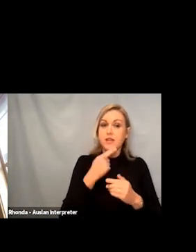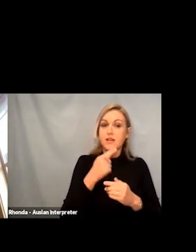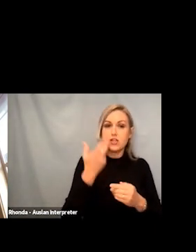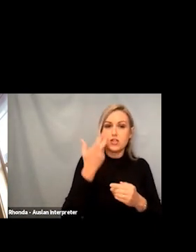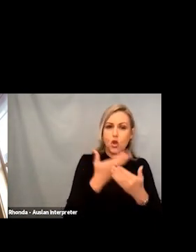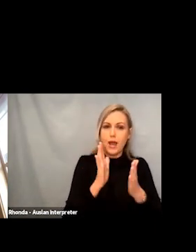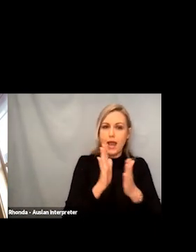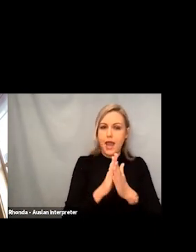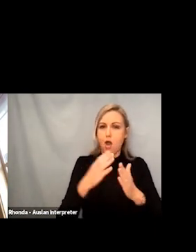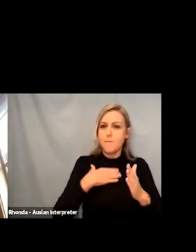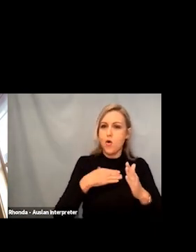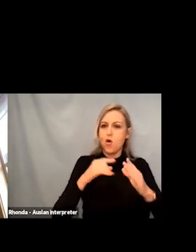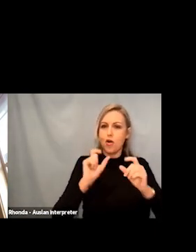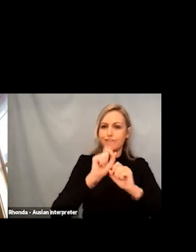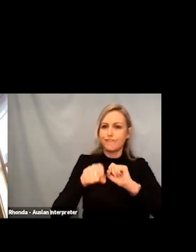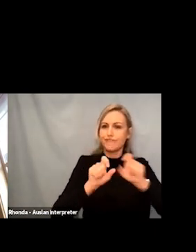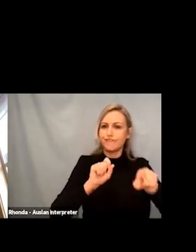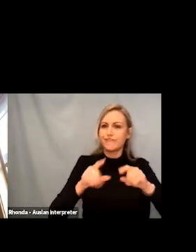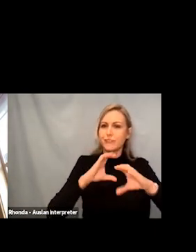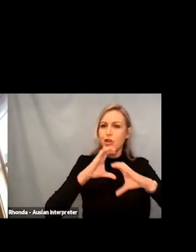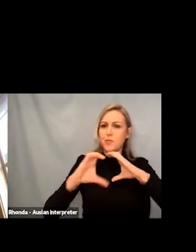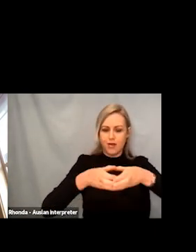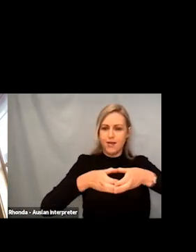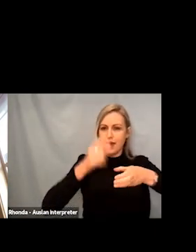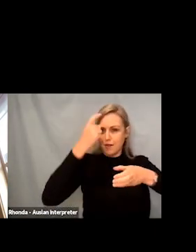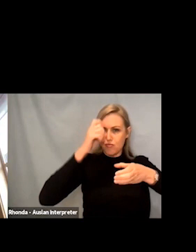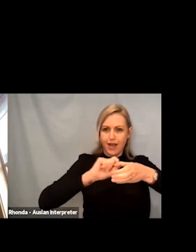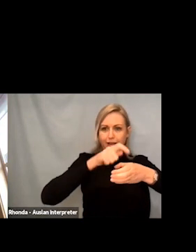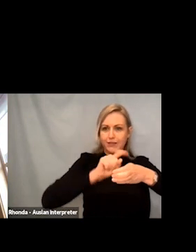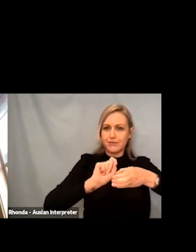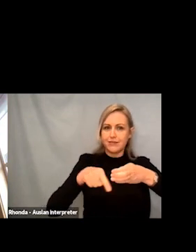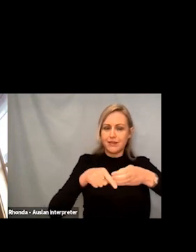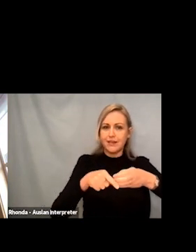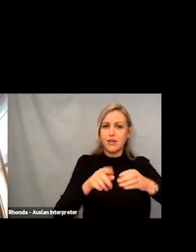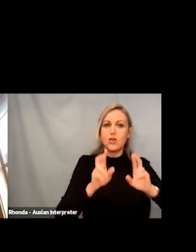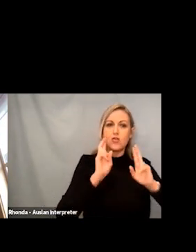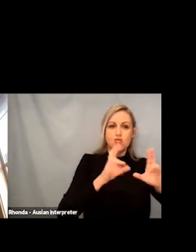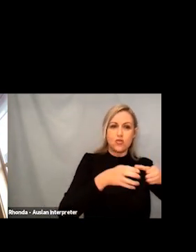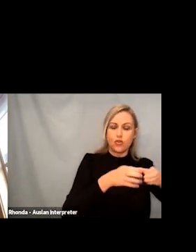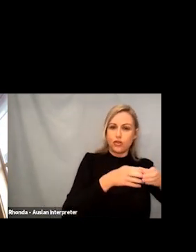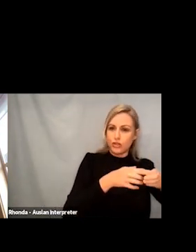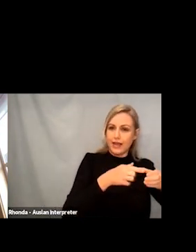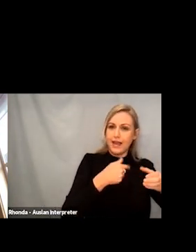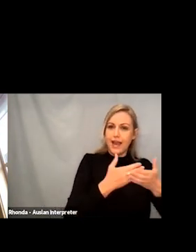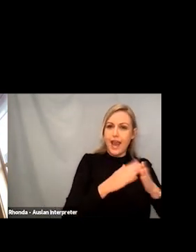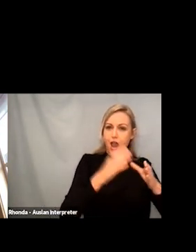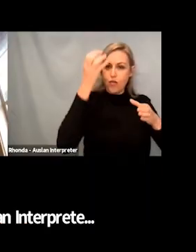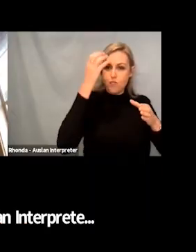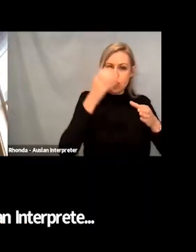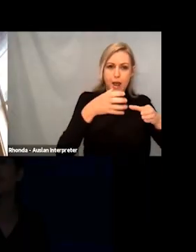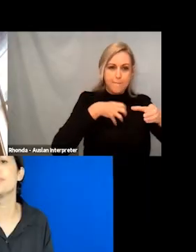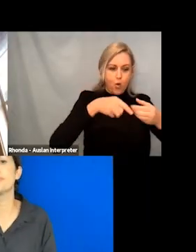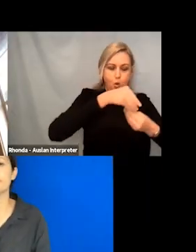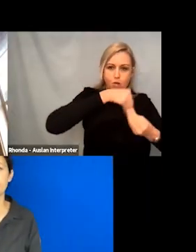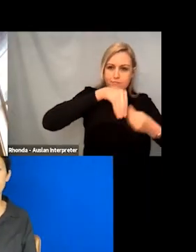in communication across systems in the brain that ordinarily speak much more within their